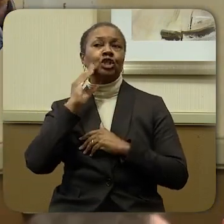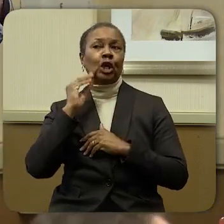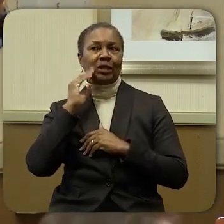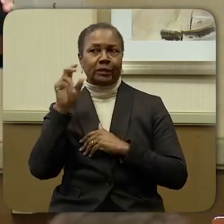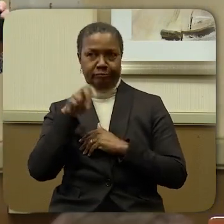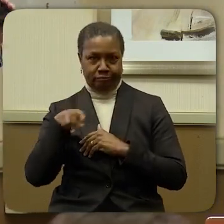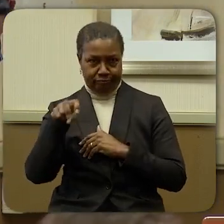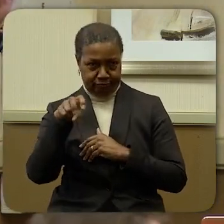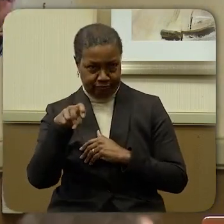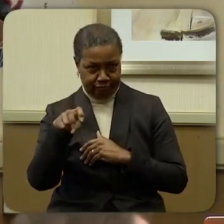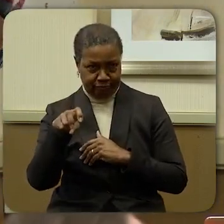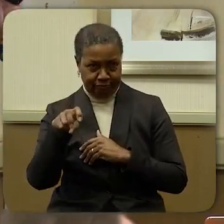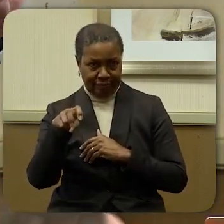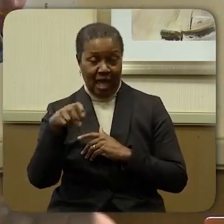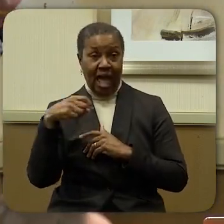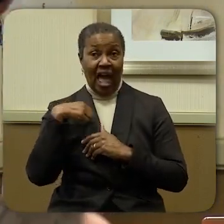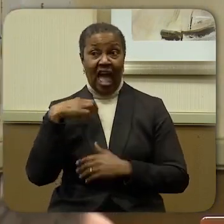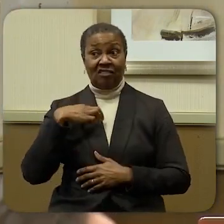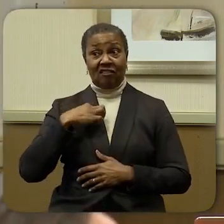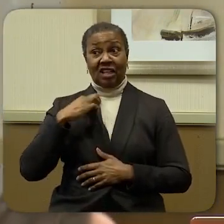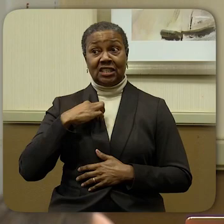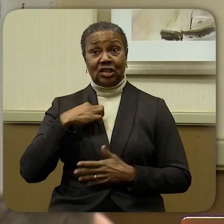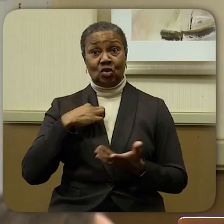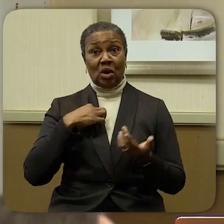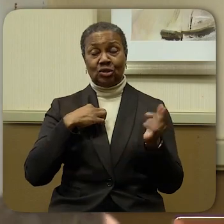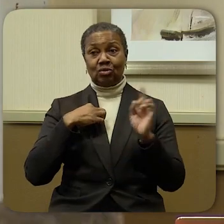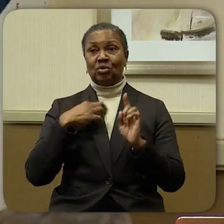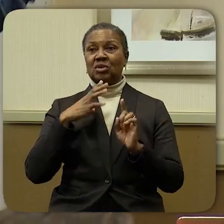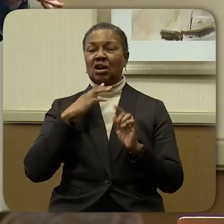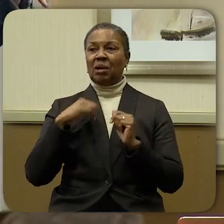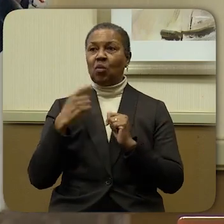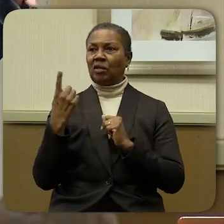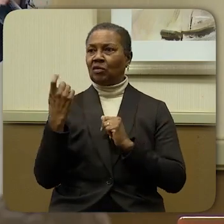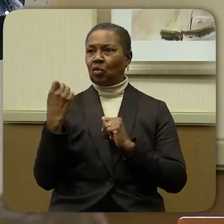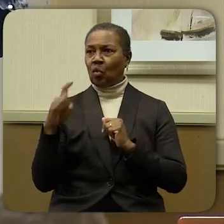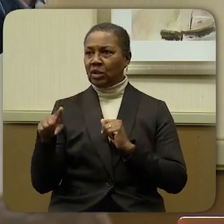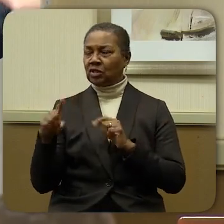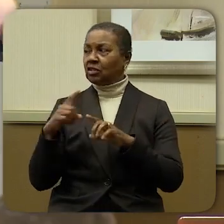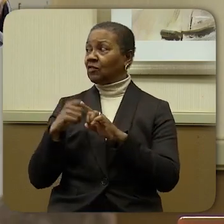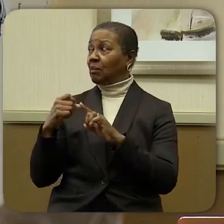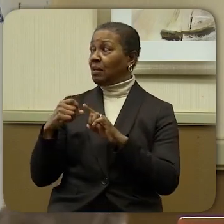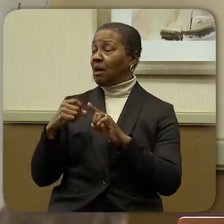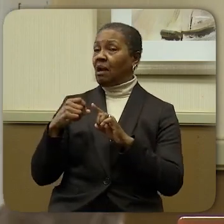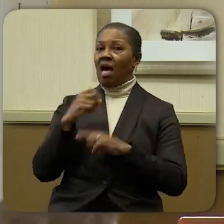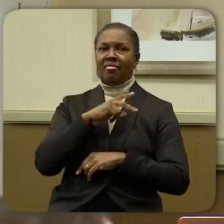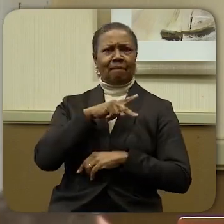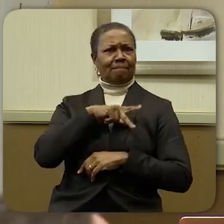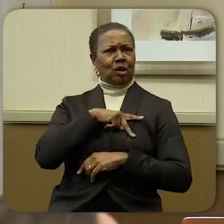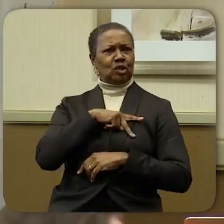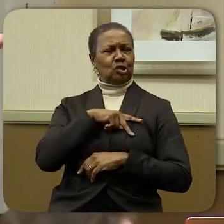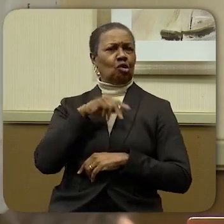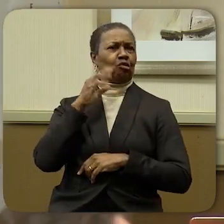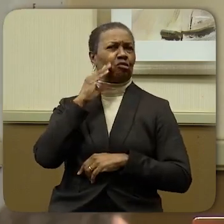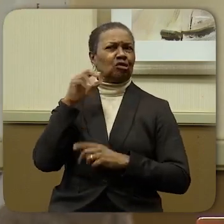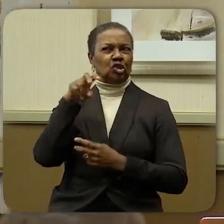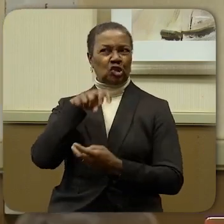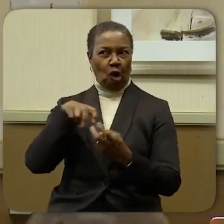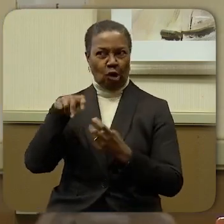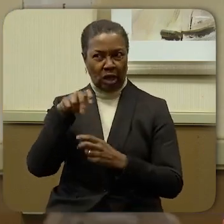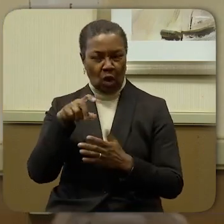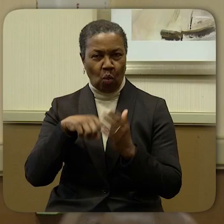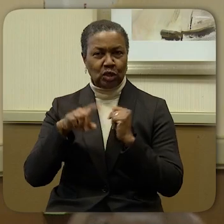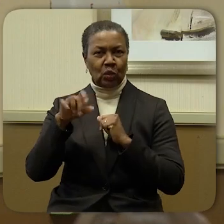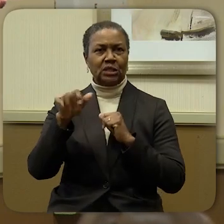So I have a volunteer who wants to kind of talk about one of the questions from the personal journey. What's